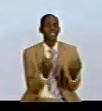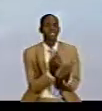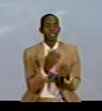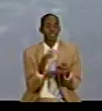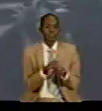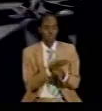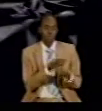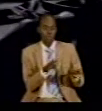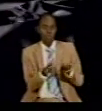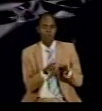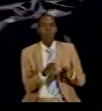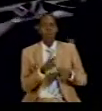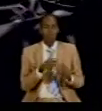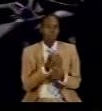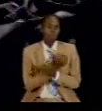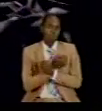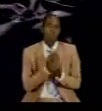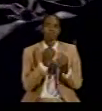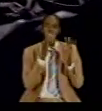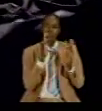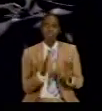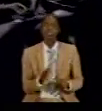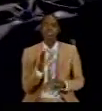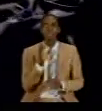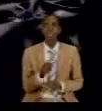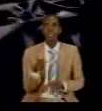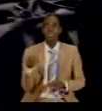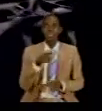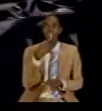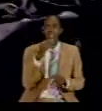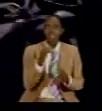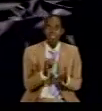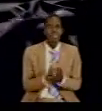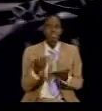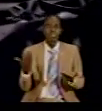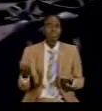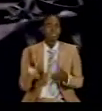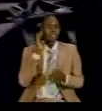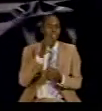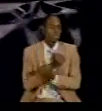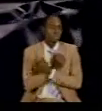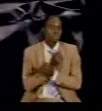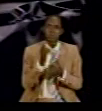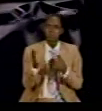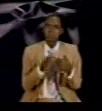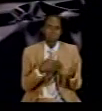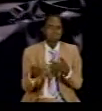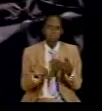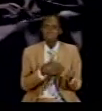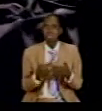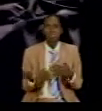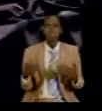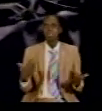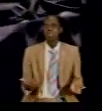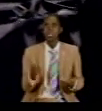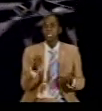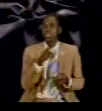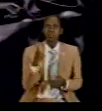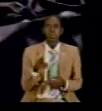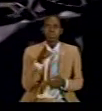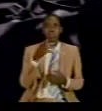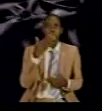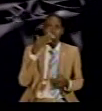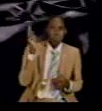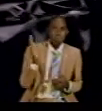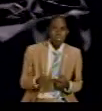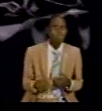he loves the sinner. It's, they say he loves you anyhow. He loves you anyway. Well, even though you are wicked,